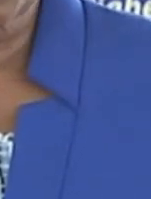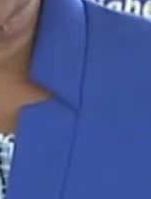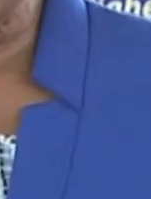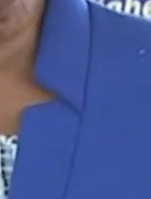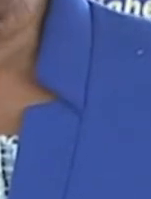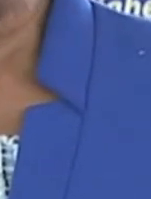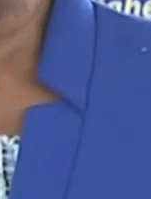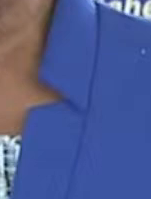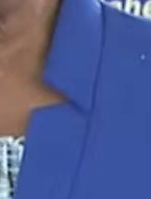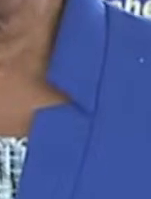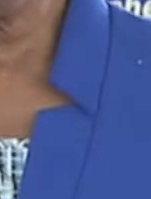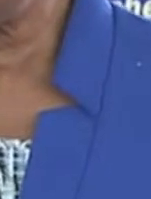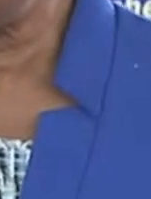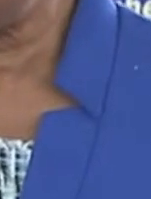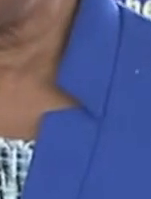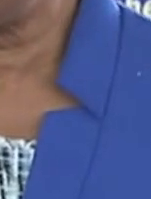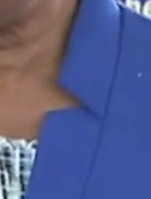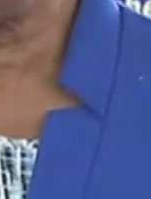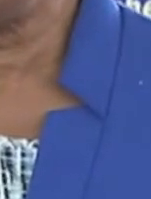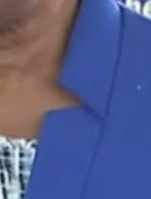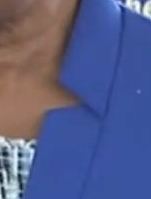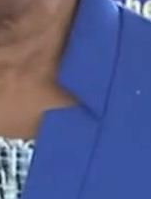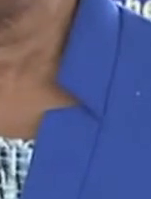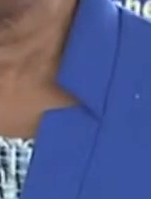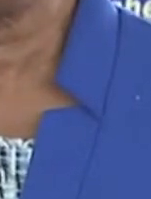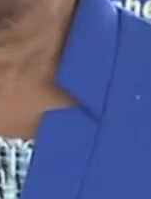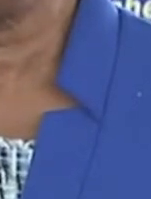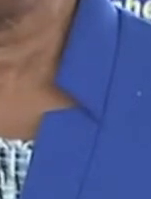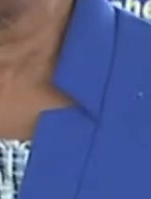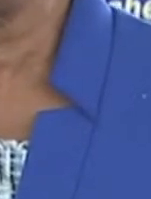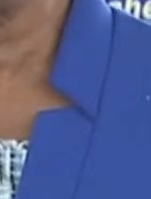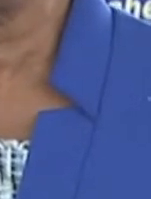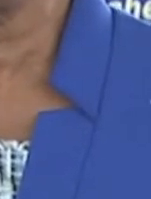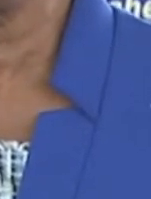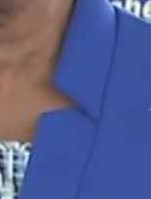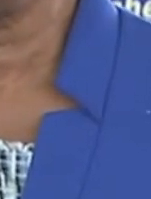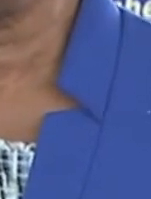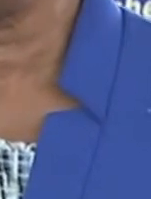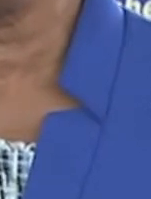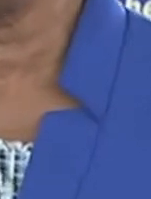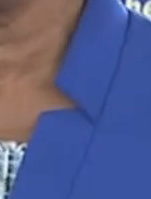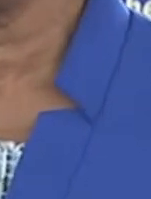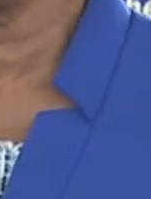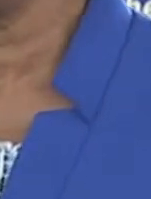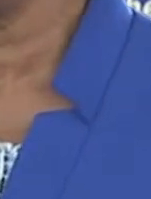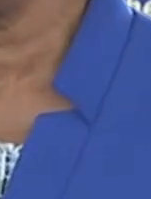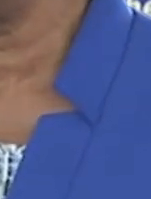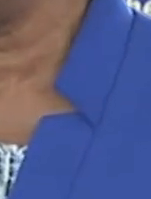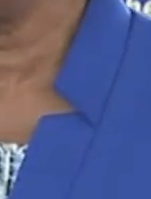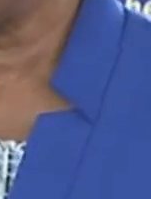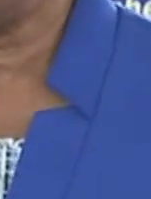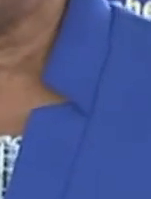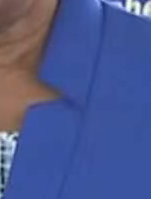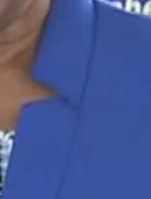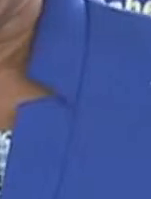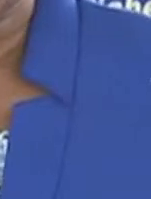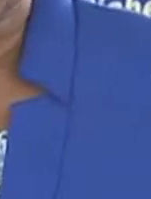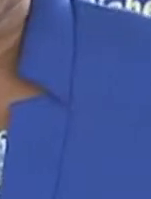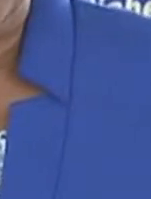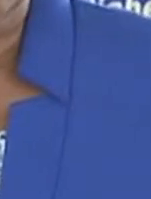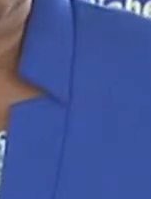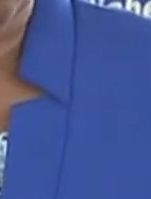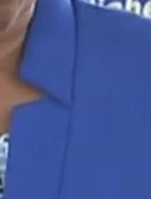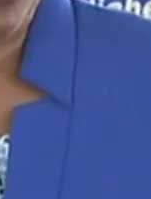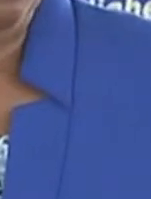and outside of the classroom. There is much more learning that takes place outside of the classroom. And